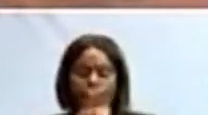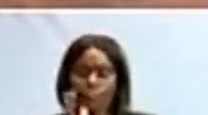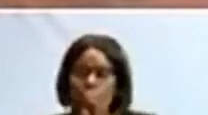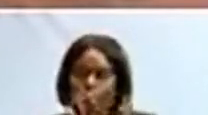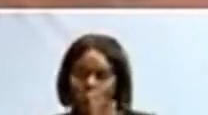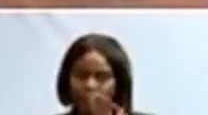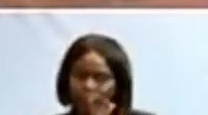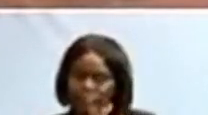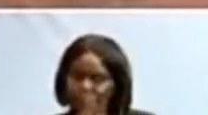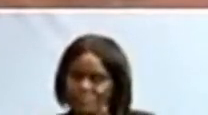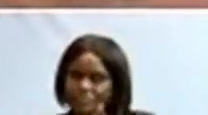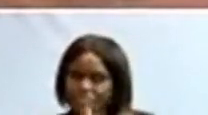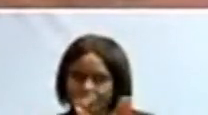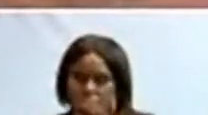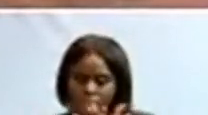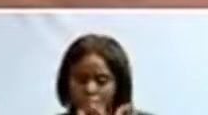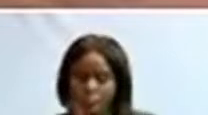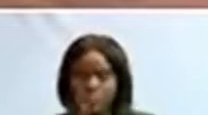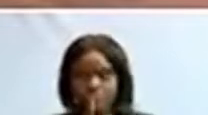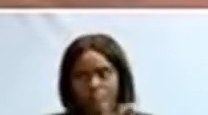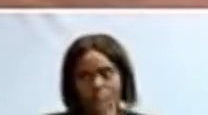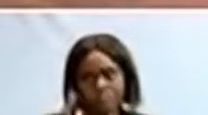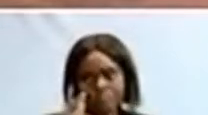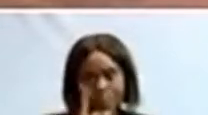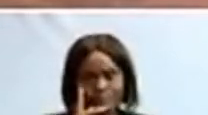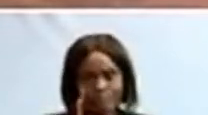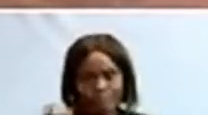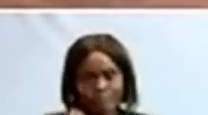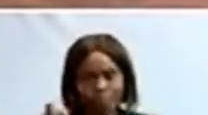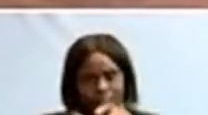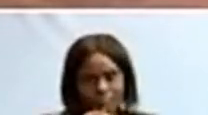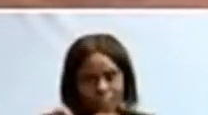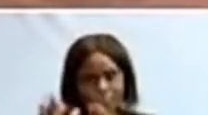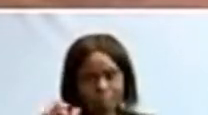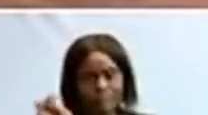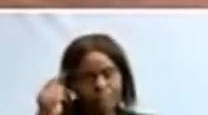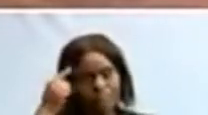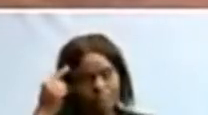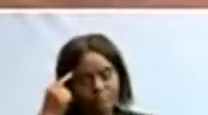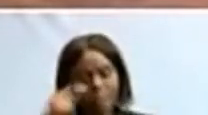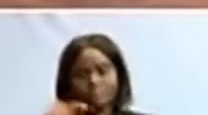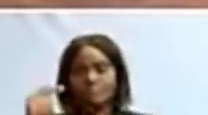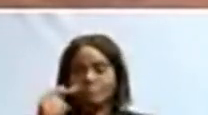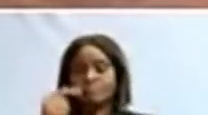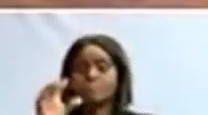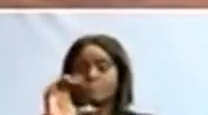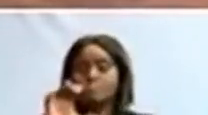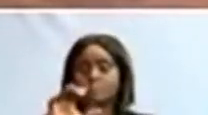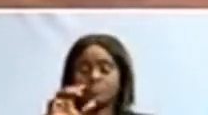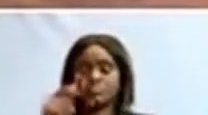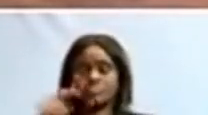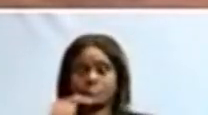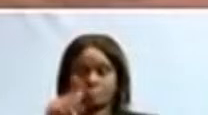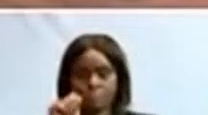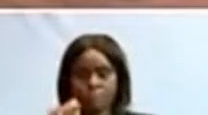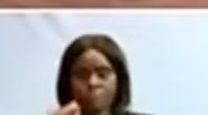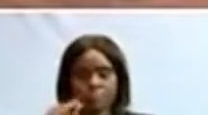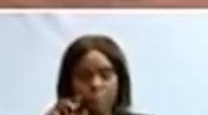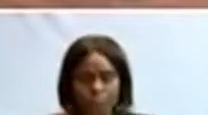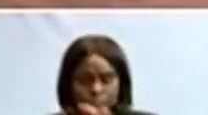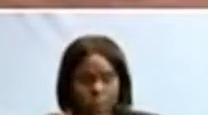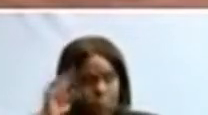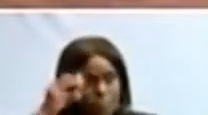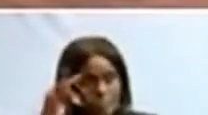books were retained by the controller of government transport under the Ministry of Transport